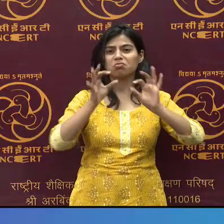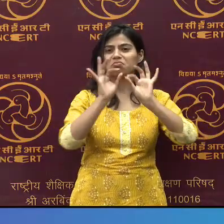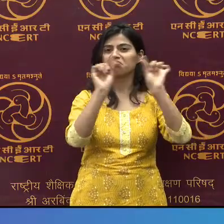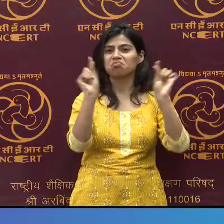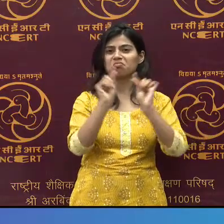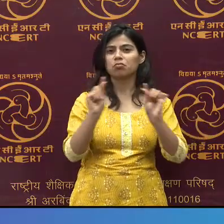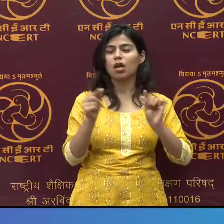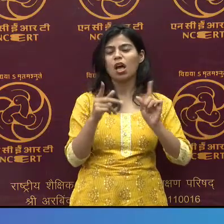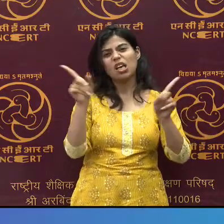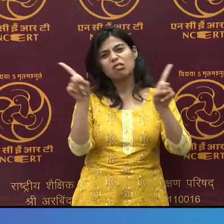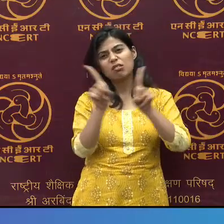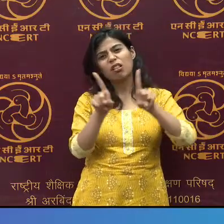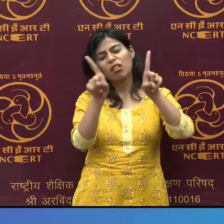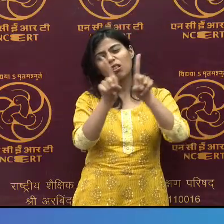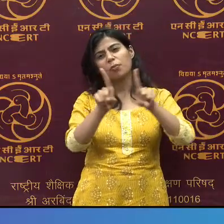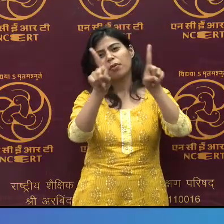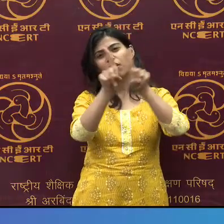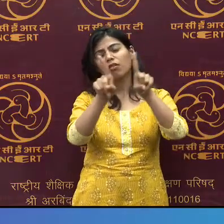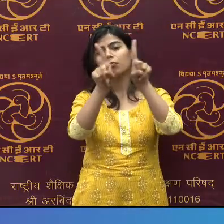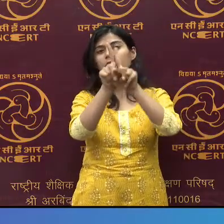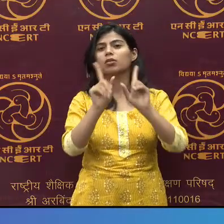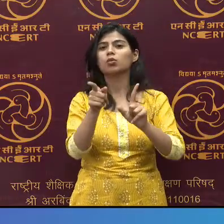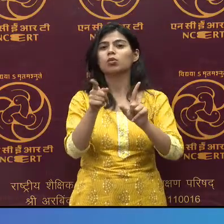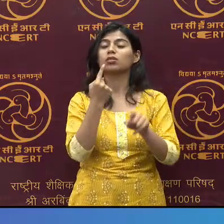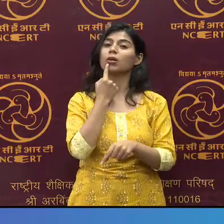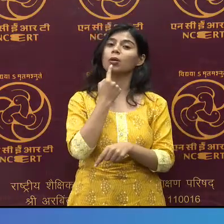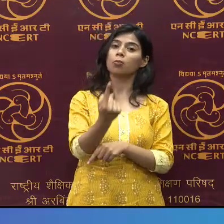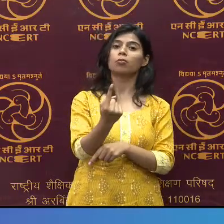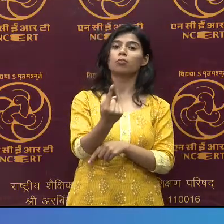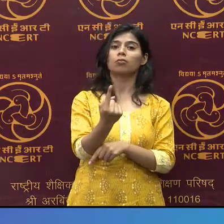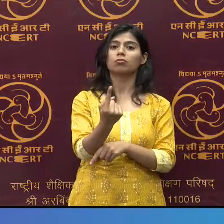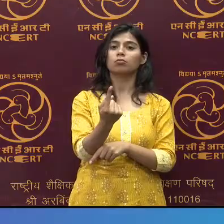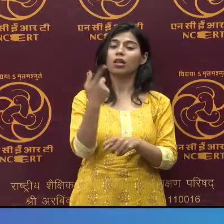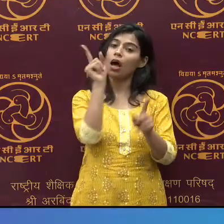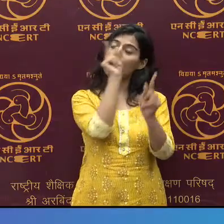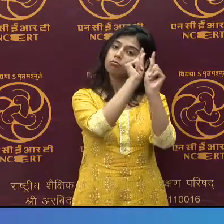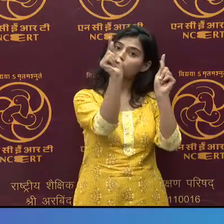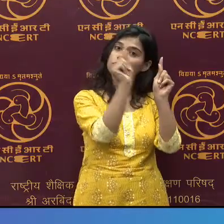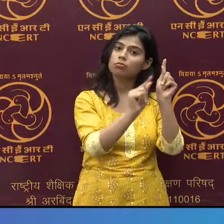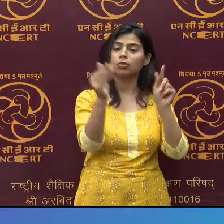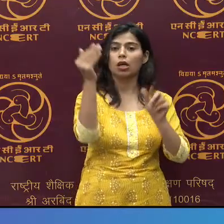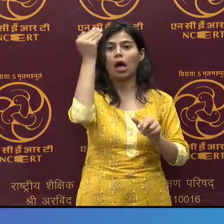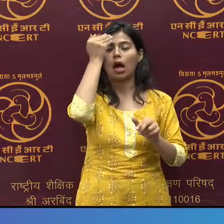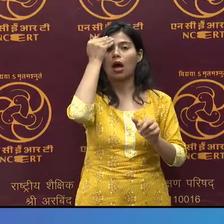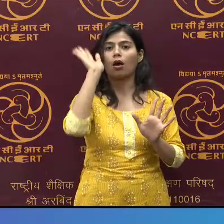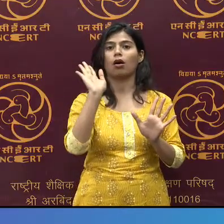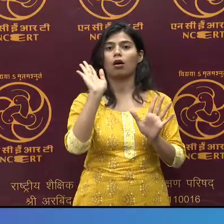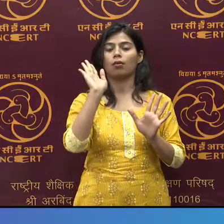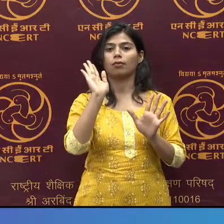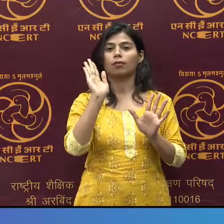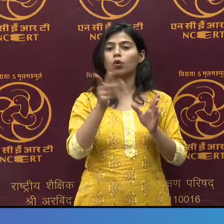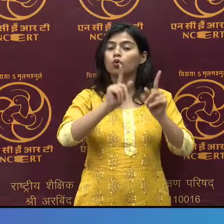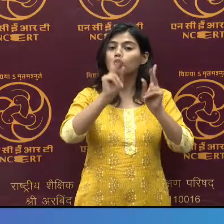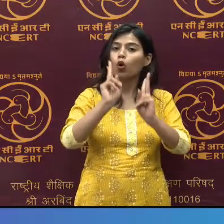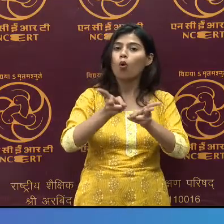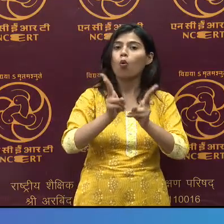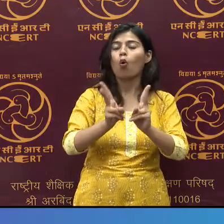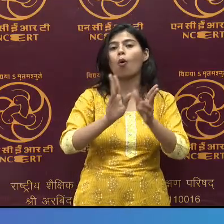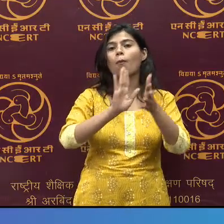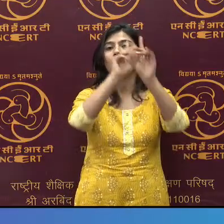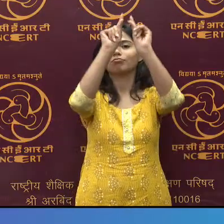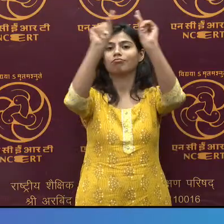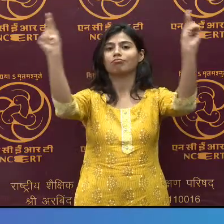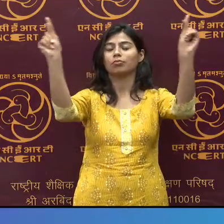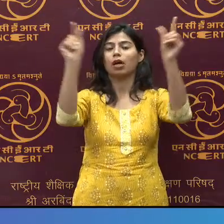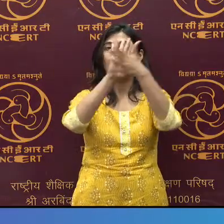similar ideas similarly. So, that is why I told you ki write everything you know, then club it under common headers. Right. So